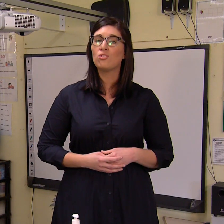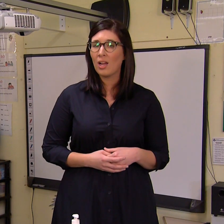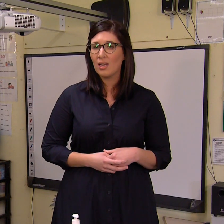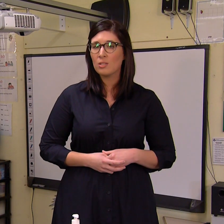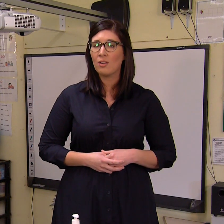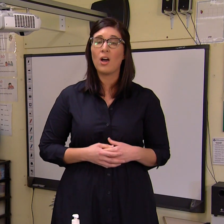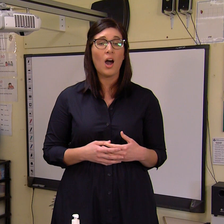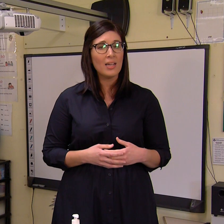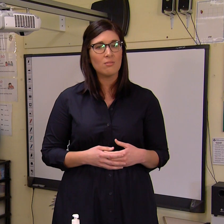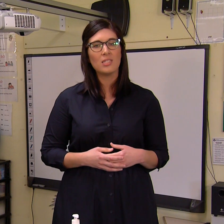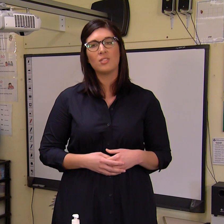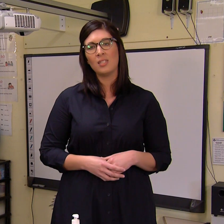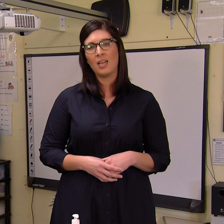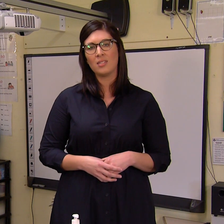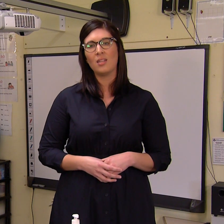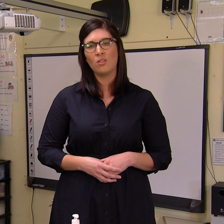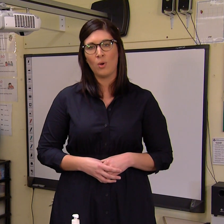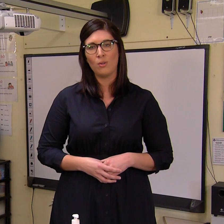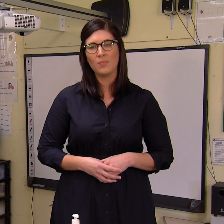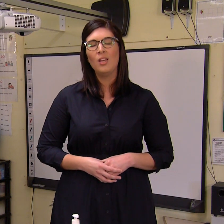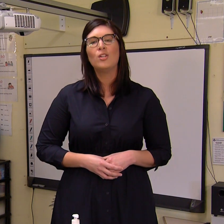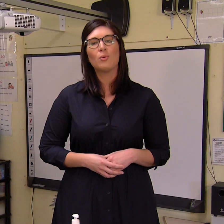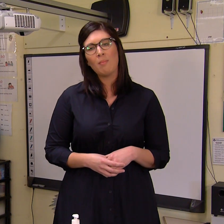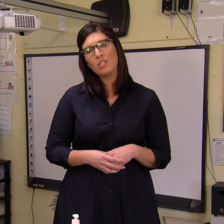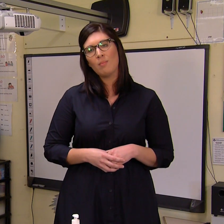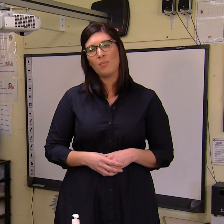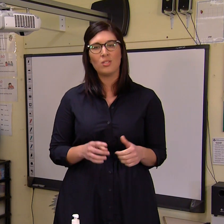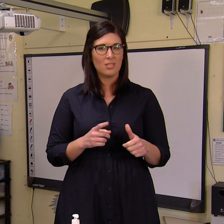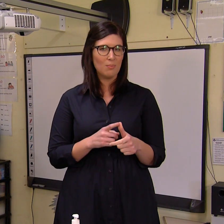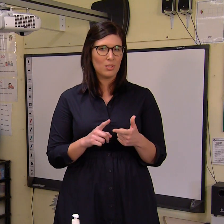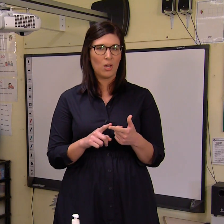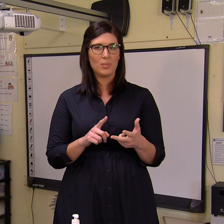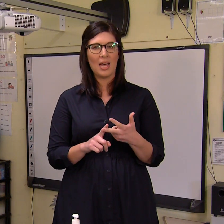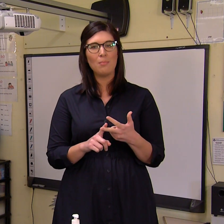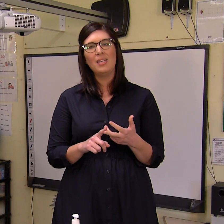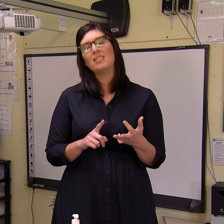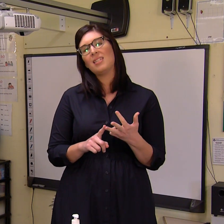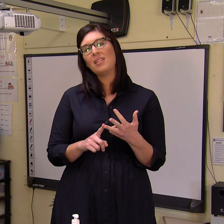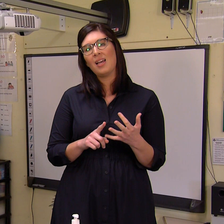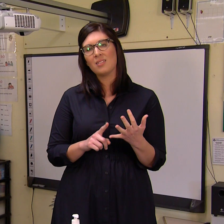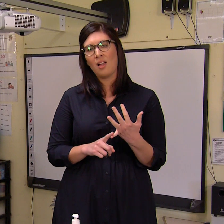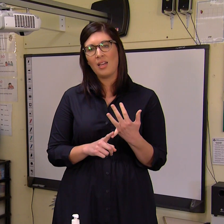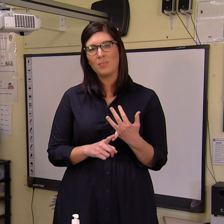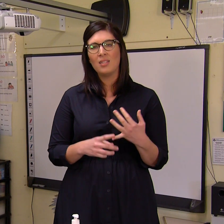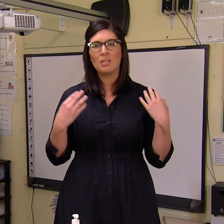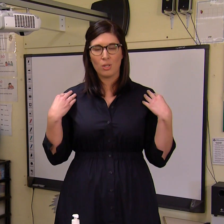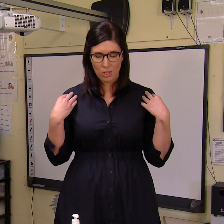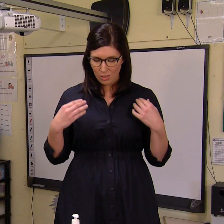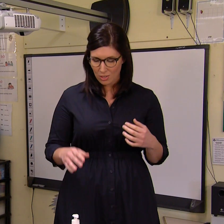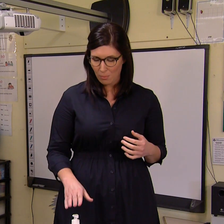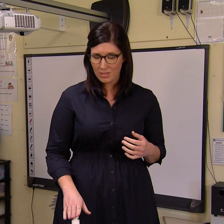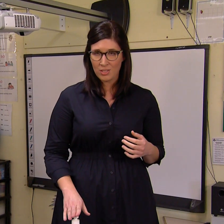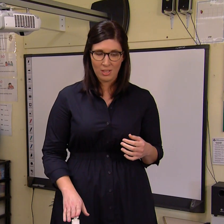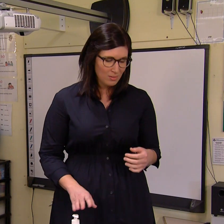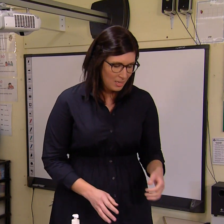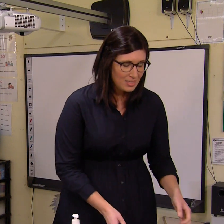but Australia has one of the highest rates of skin cancer in the world. So we must remember to slip, slop, slap, seek and slide. Slip on a shirt,